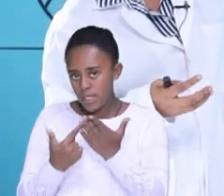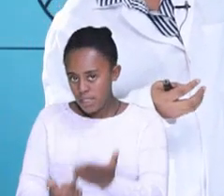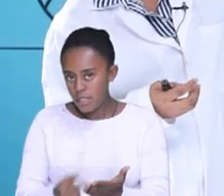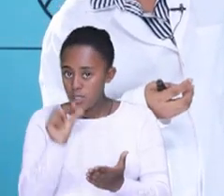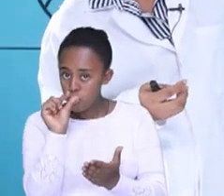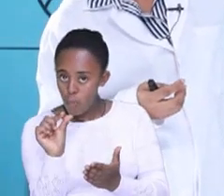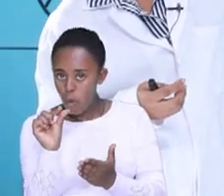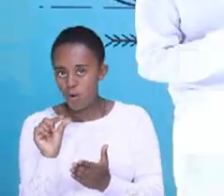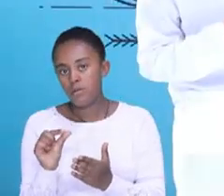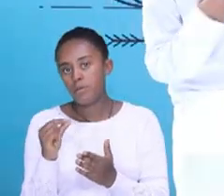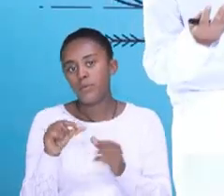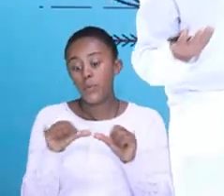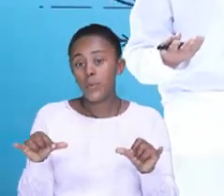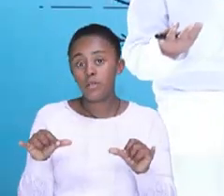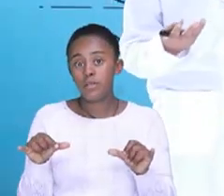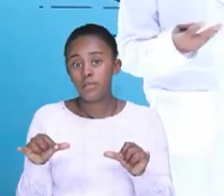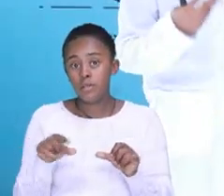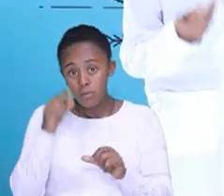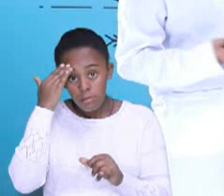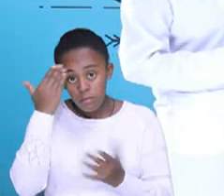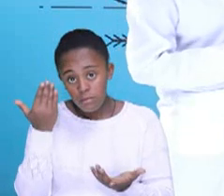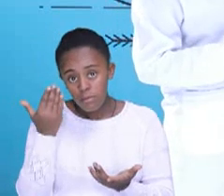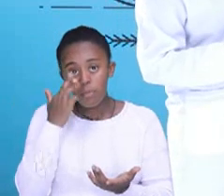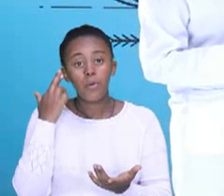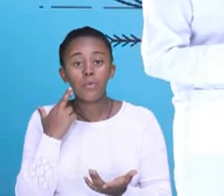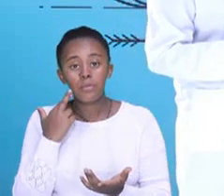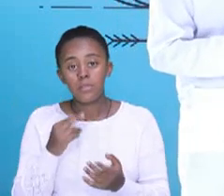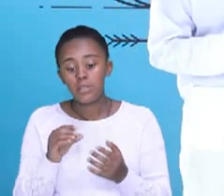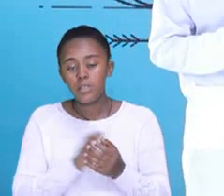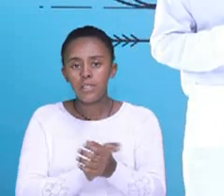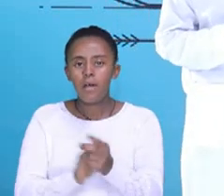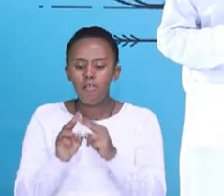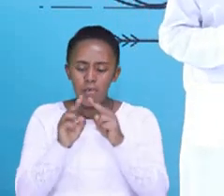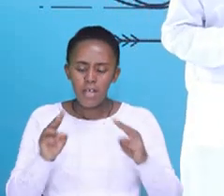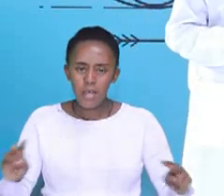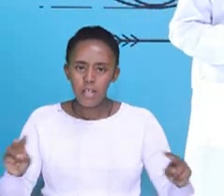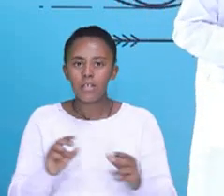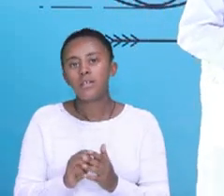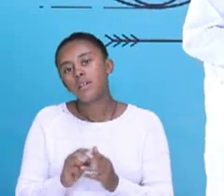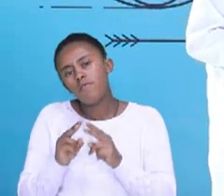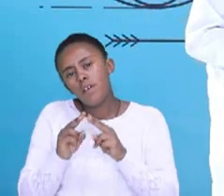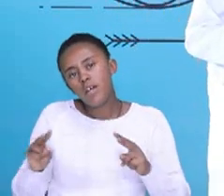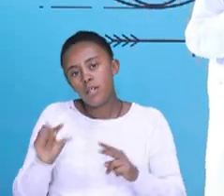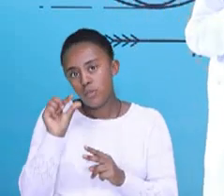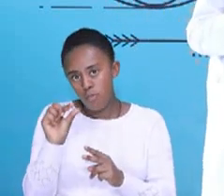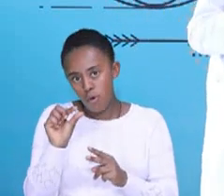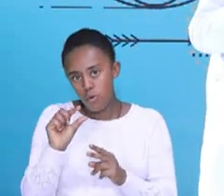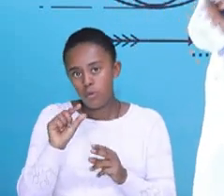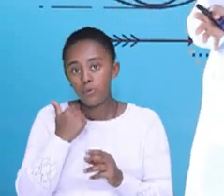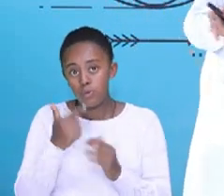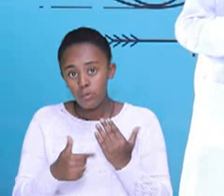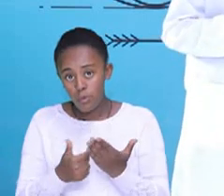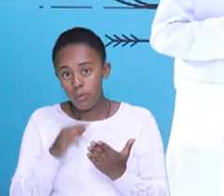these small units. You know the reason? Because cells are very small, so you